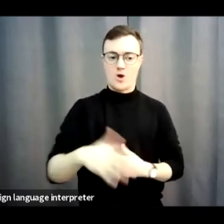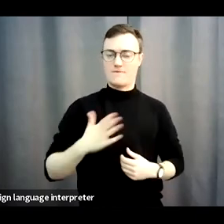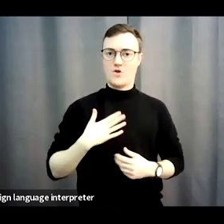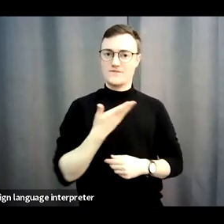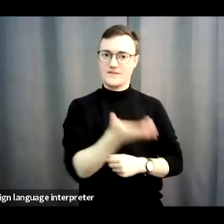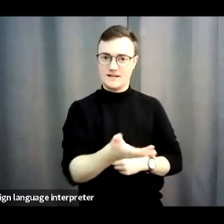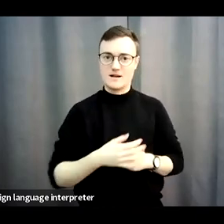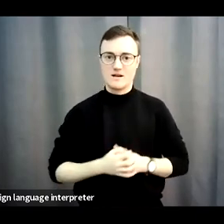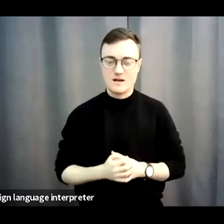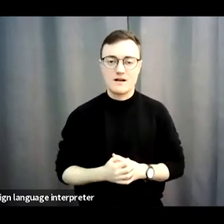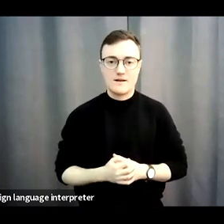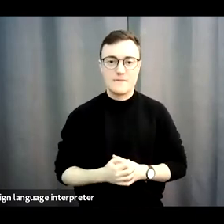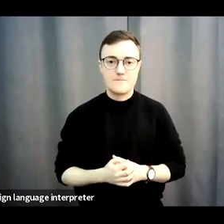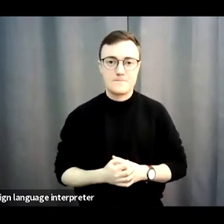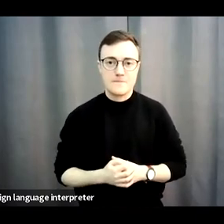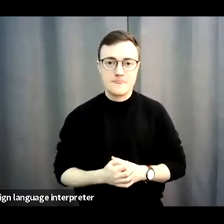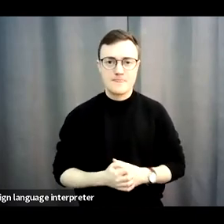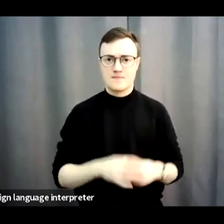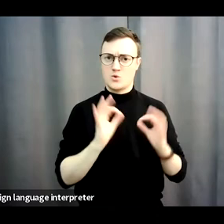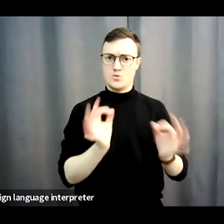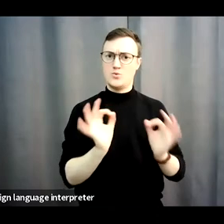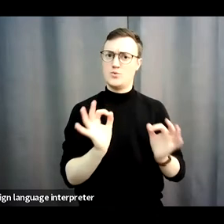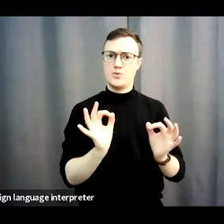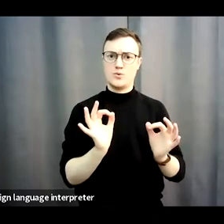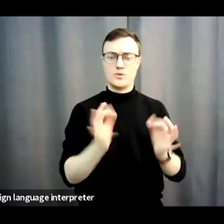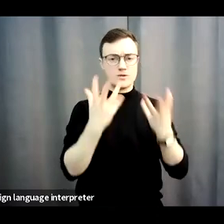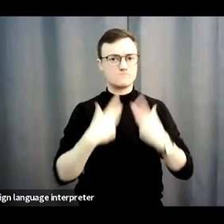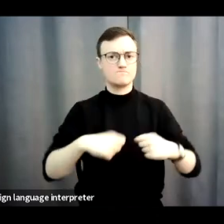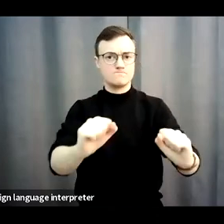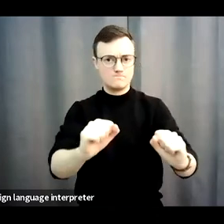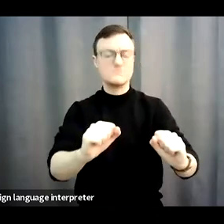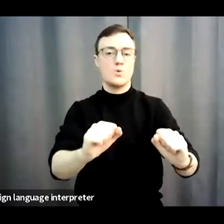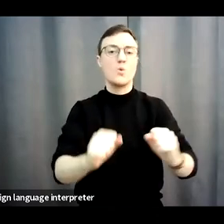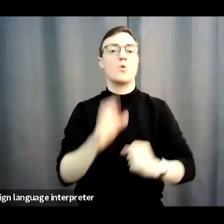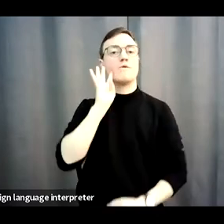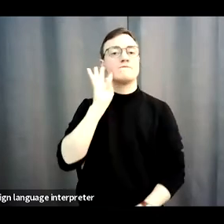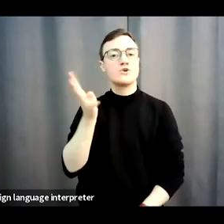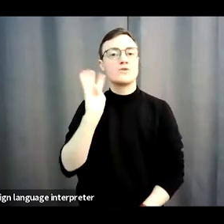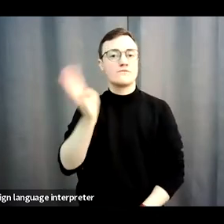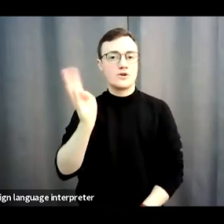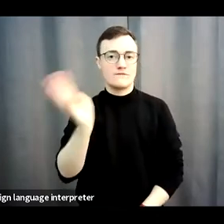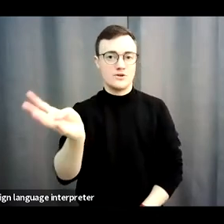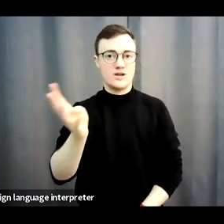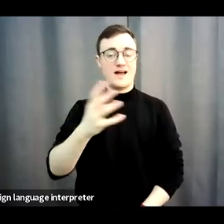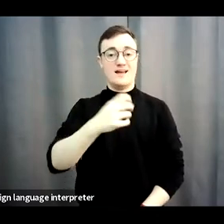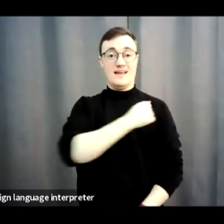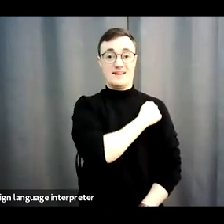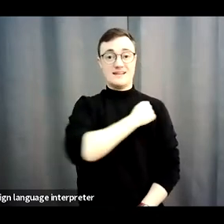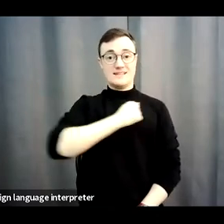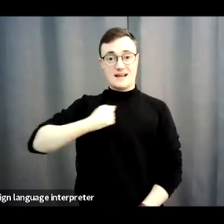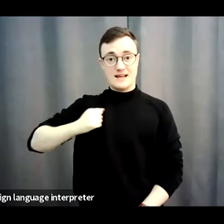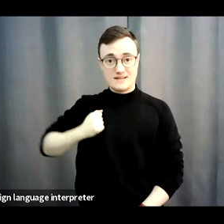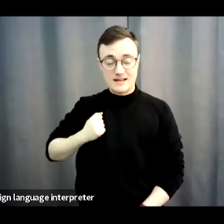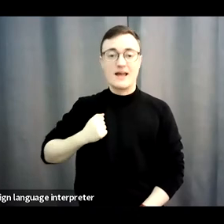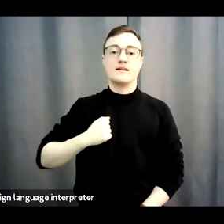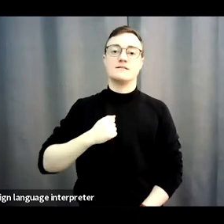a tool to implement these objectives, every 4 years, the government adapts a cross-sectoral national